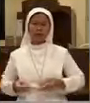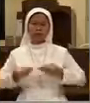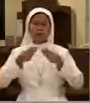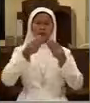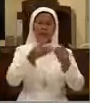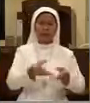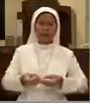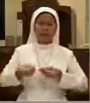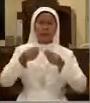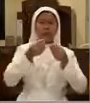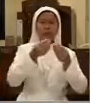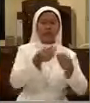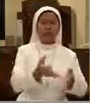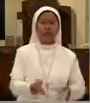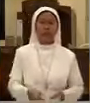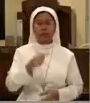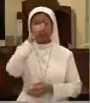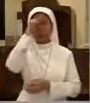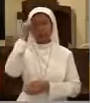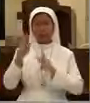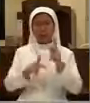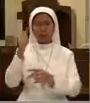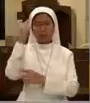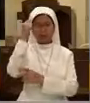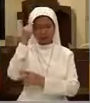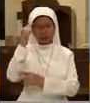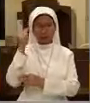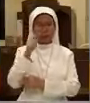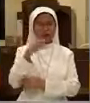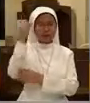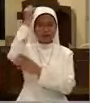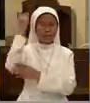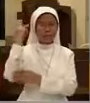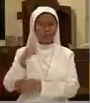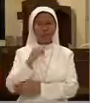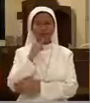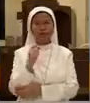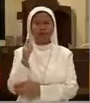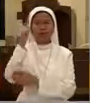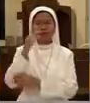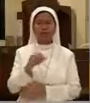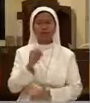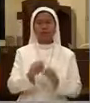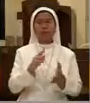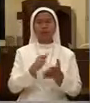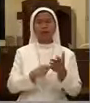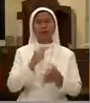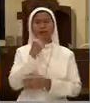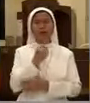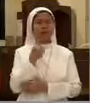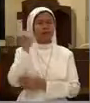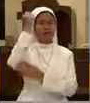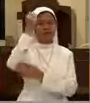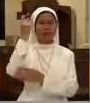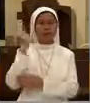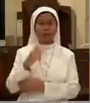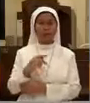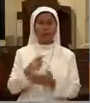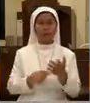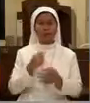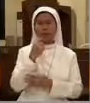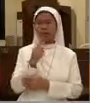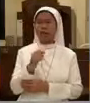sacrifices as though he was a god. Now, what did St. Paul say? He told the people, "We